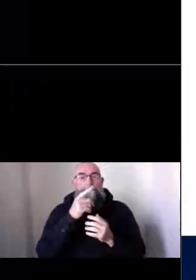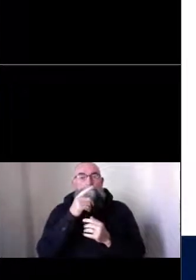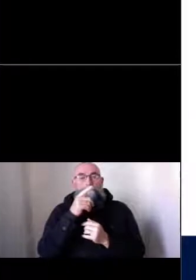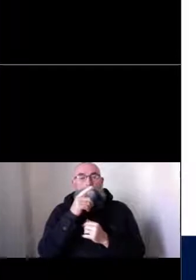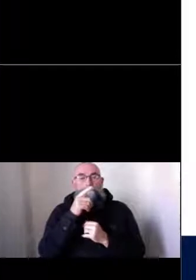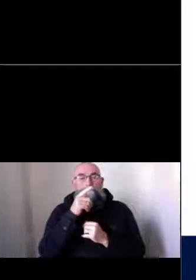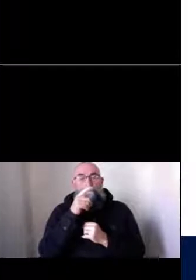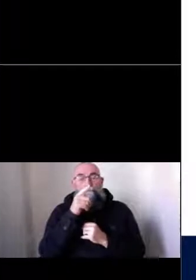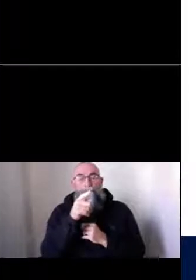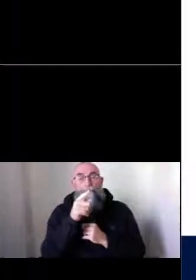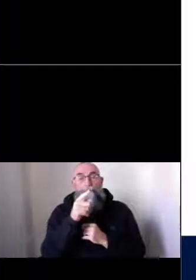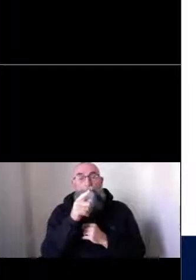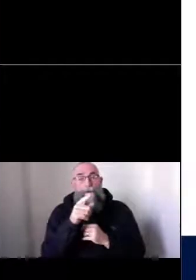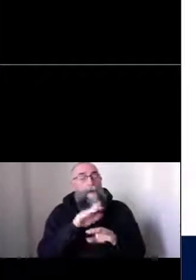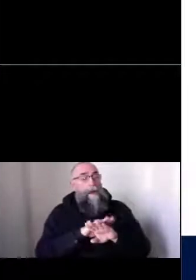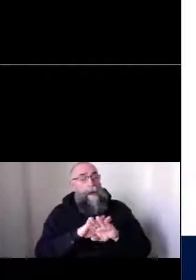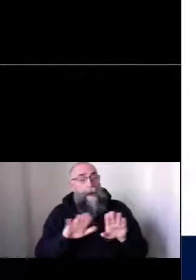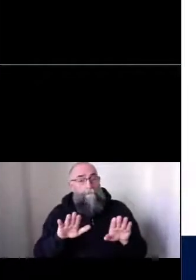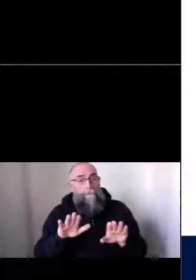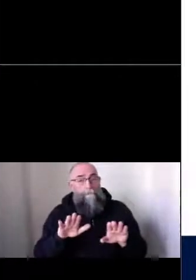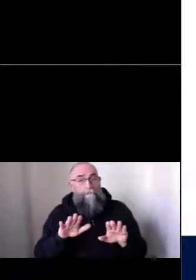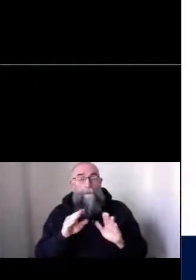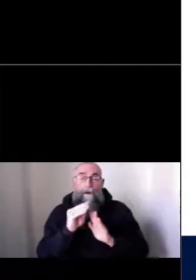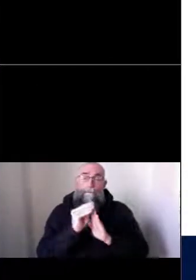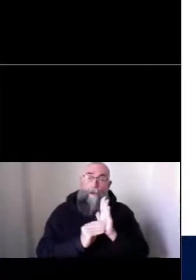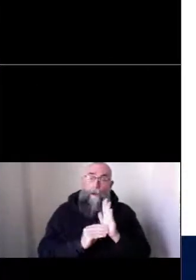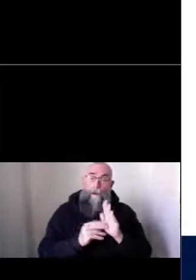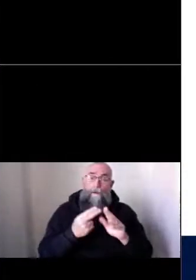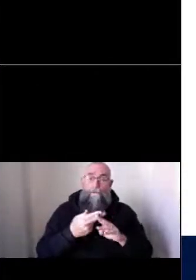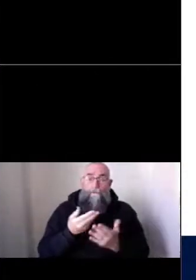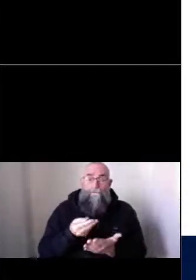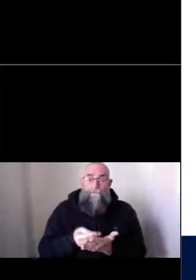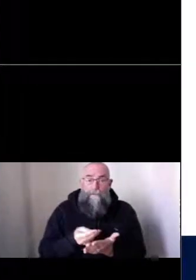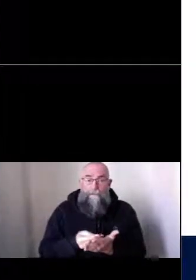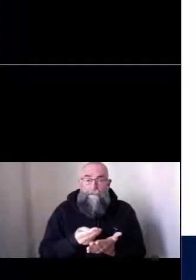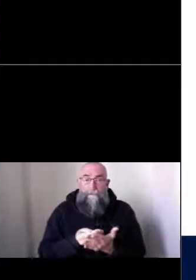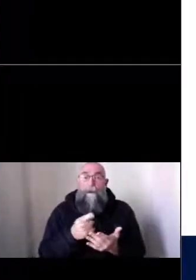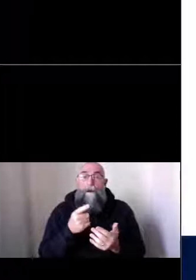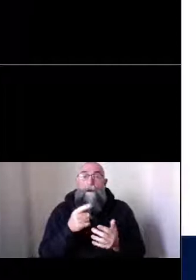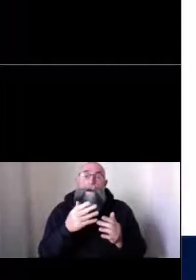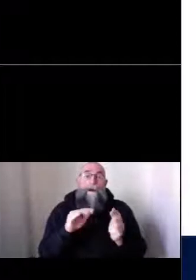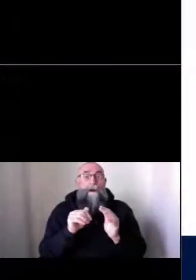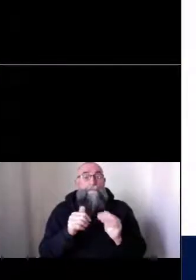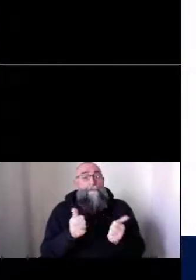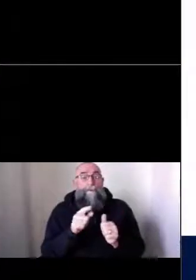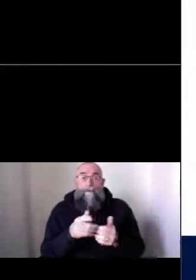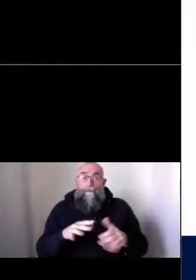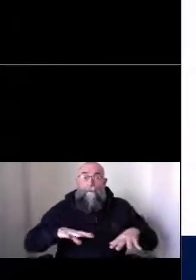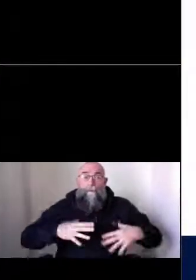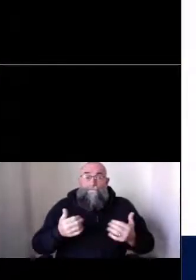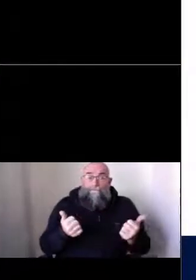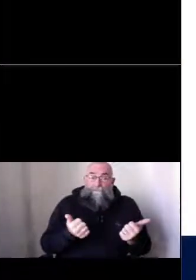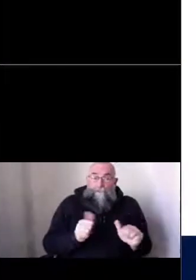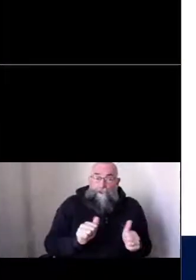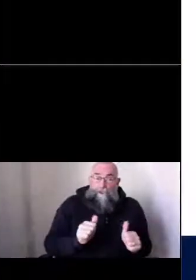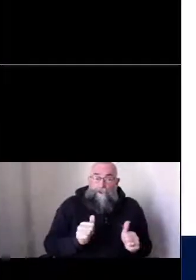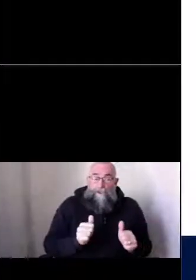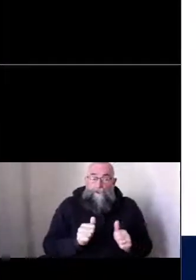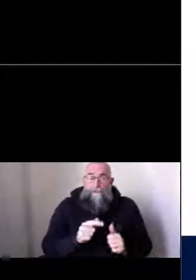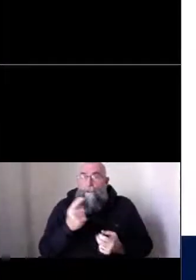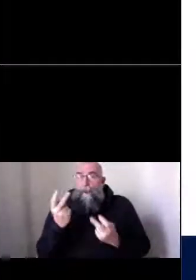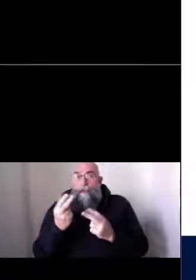if you have already started or if you've already completed the activity that you're looking for funding for. And also if